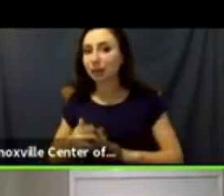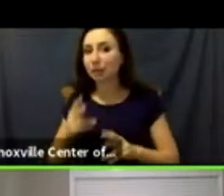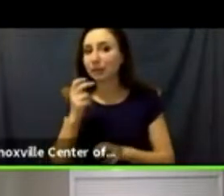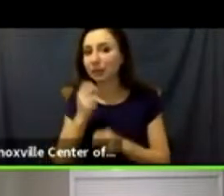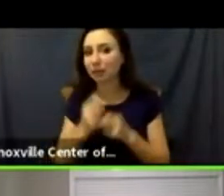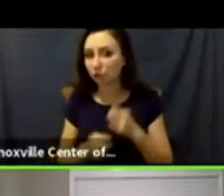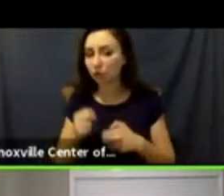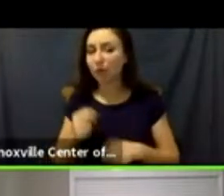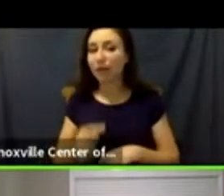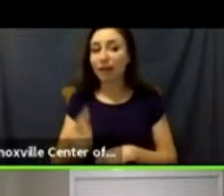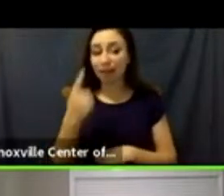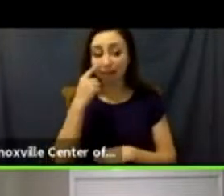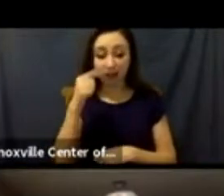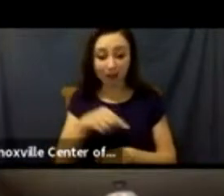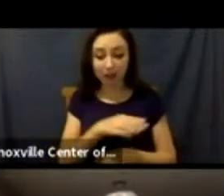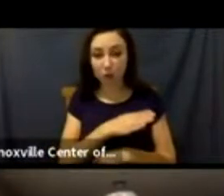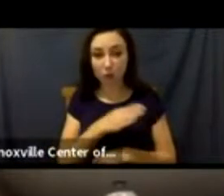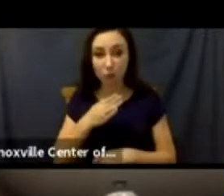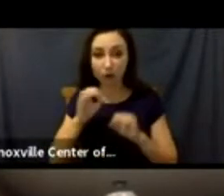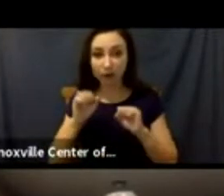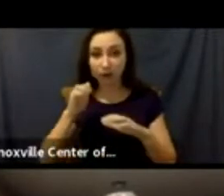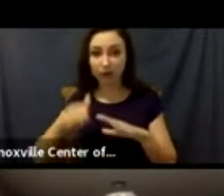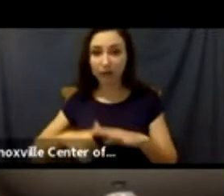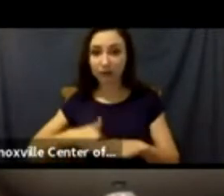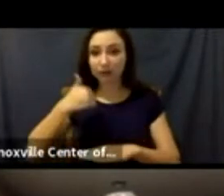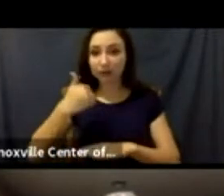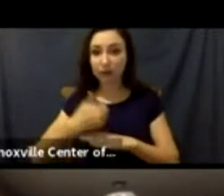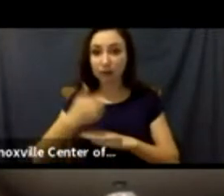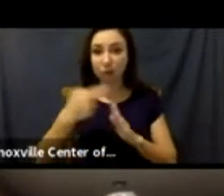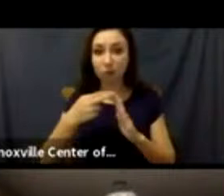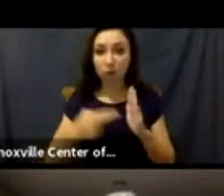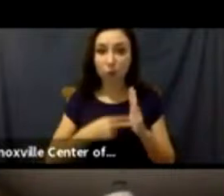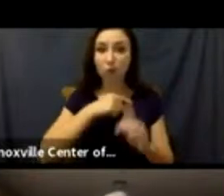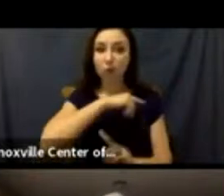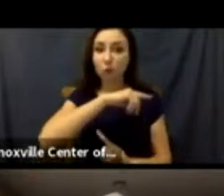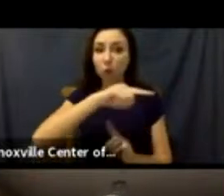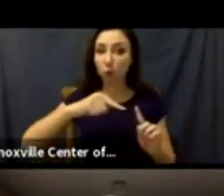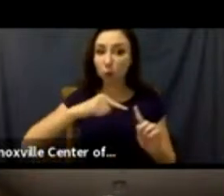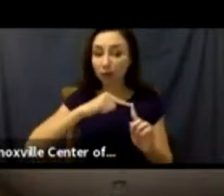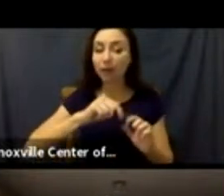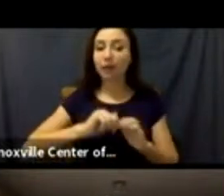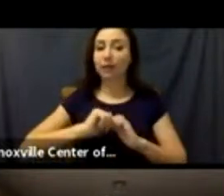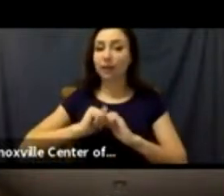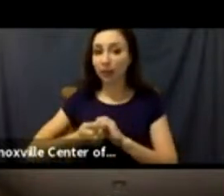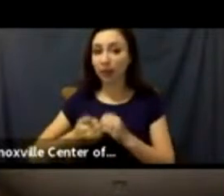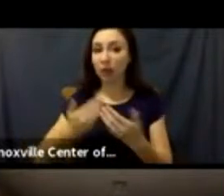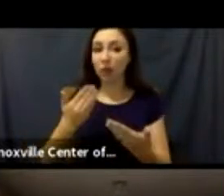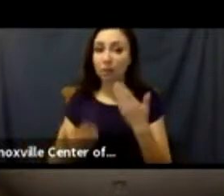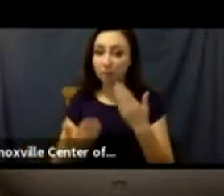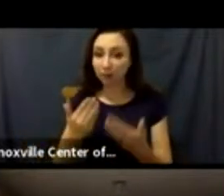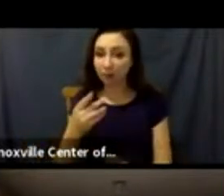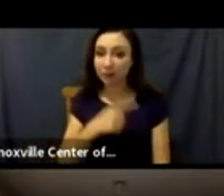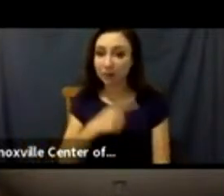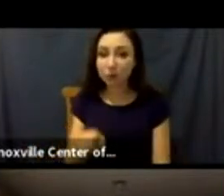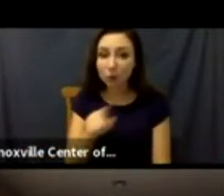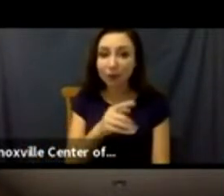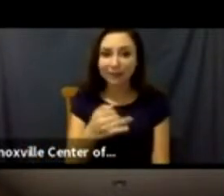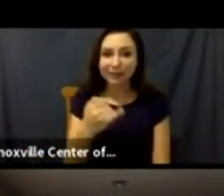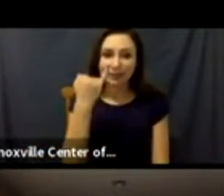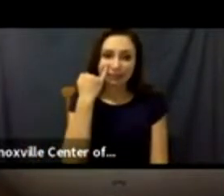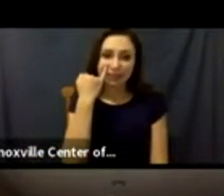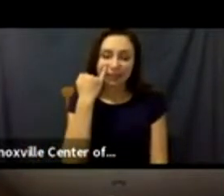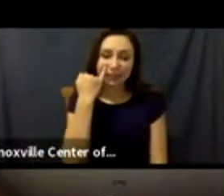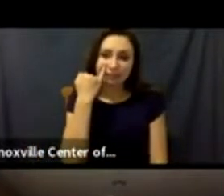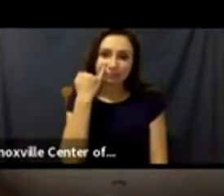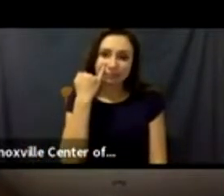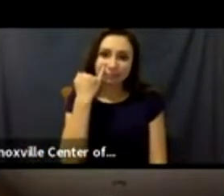its own rules as far as the when and how. For instance, maybe if it's evident that